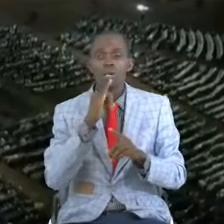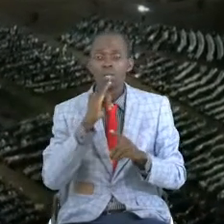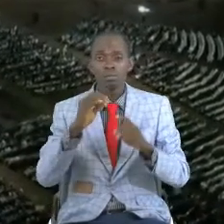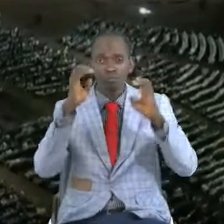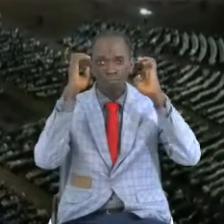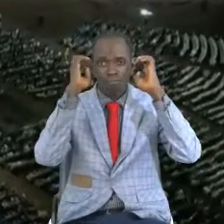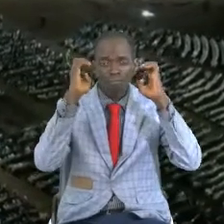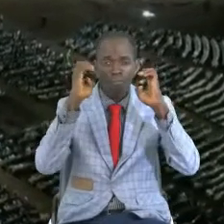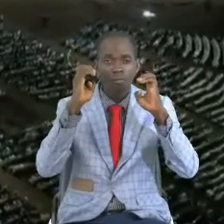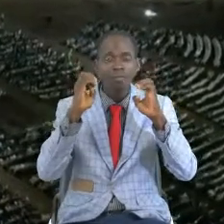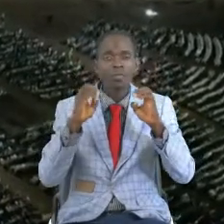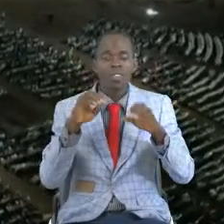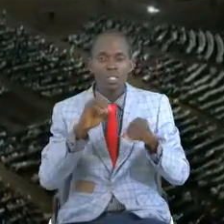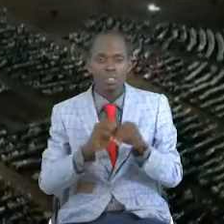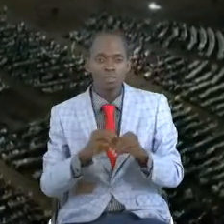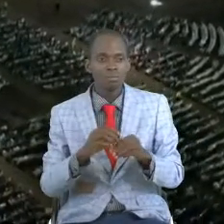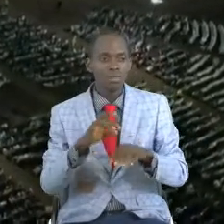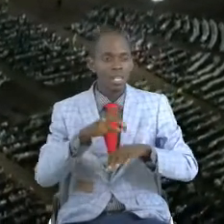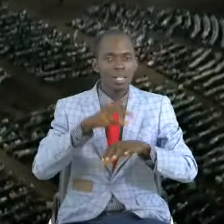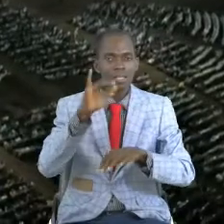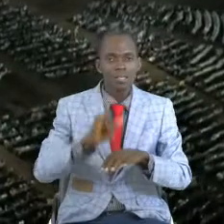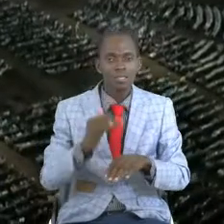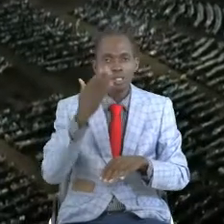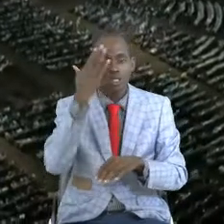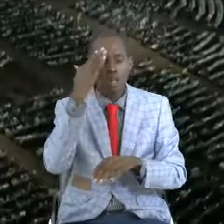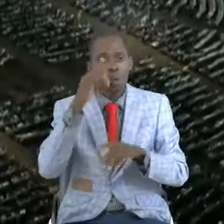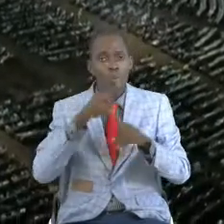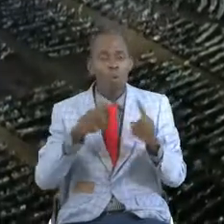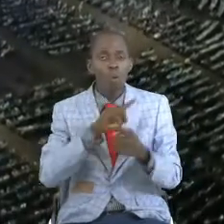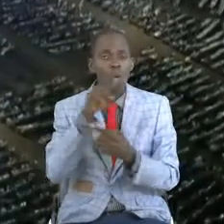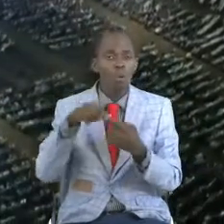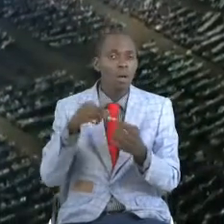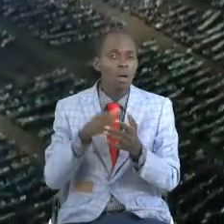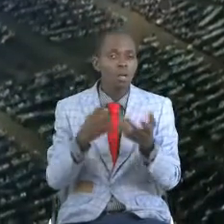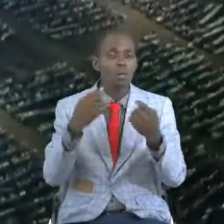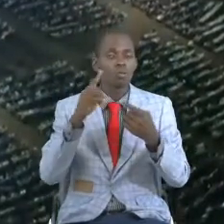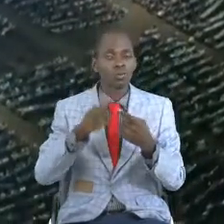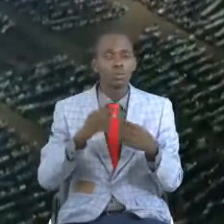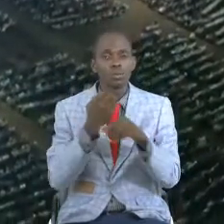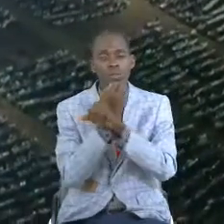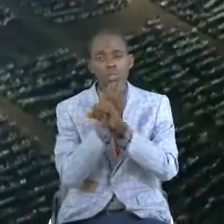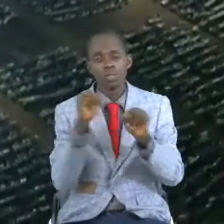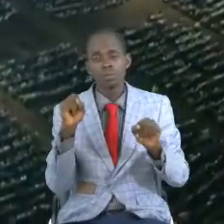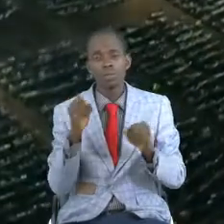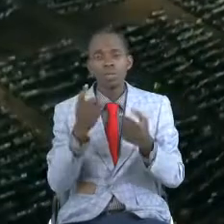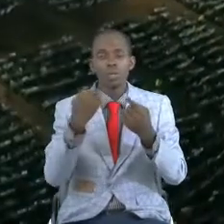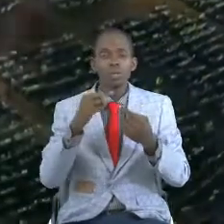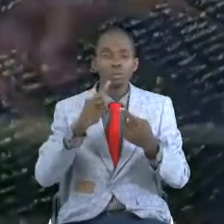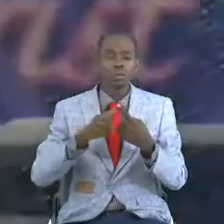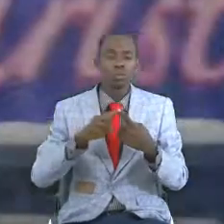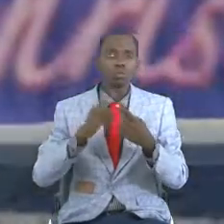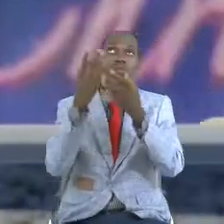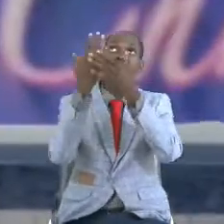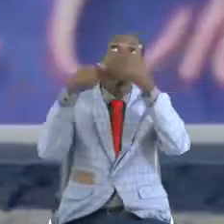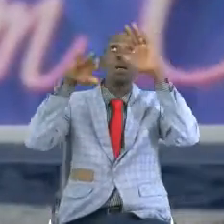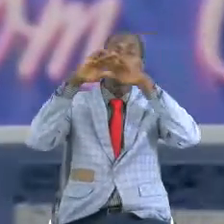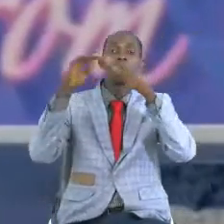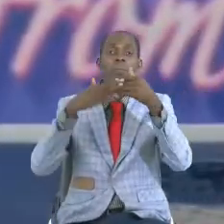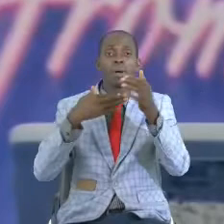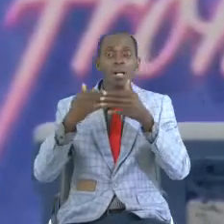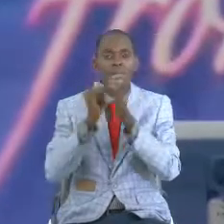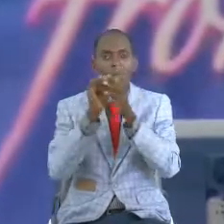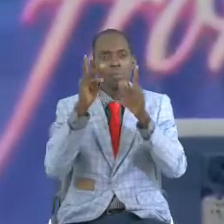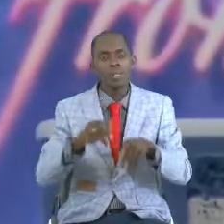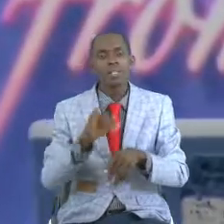to salvation, when it comes to redemption, when it comes to getting to heaven, is a fool. He doesn't